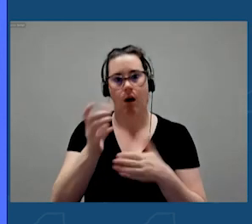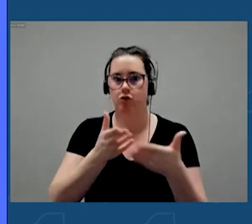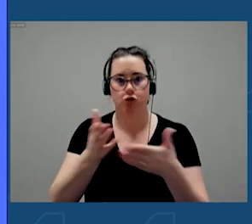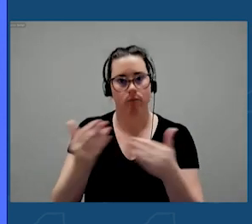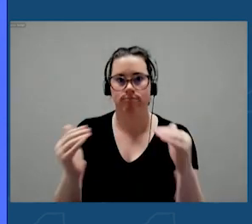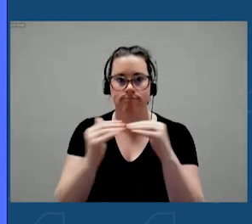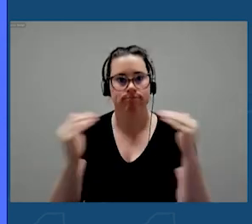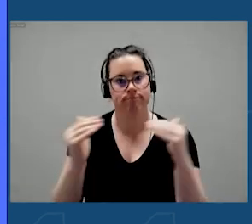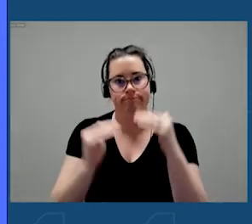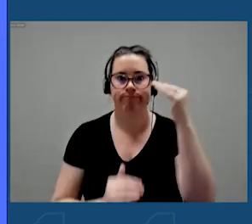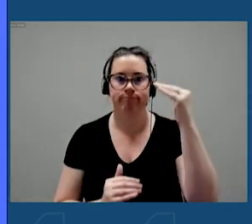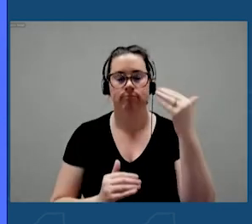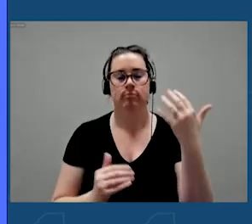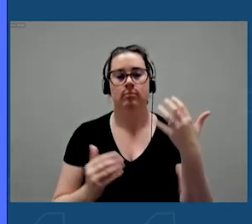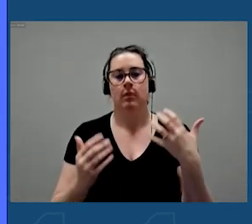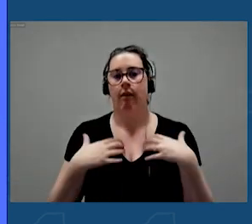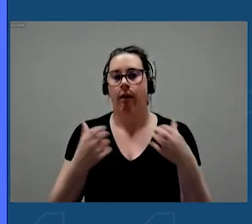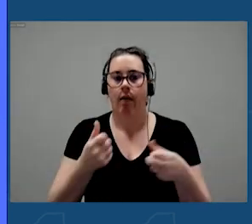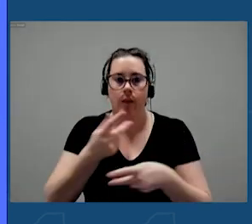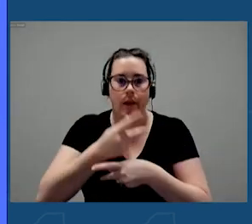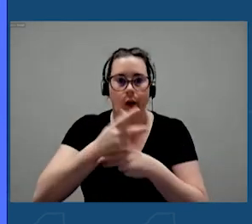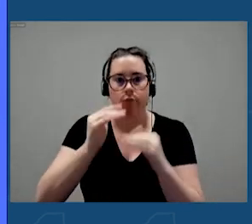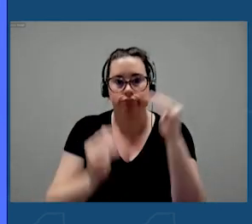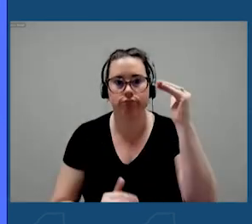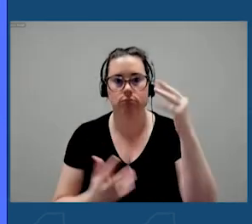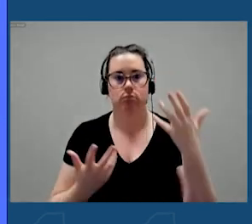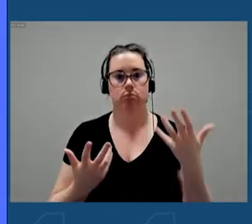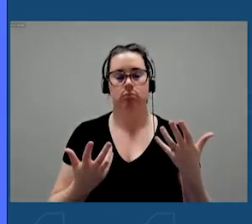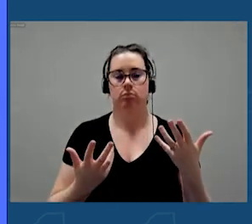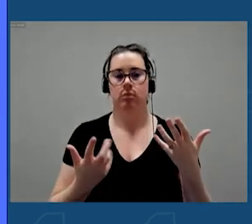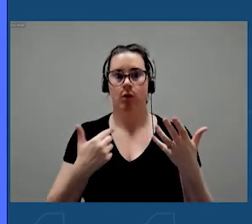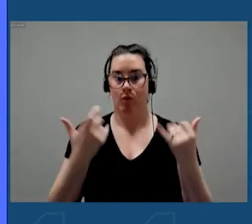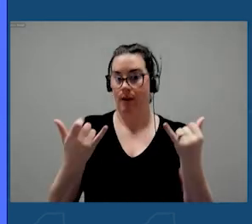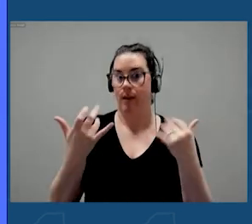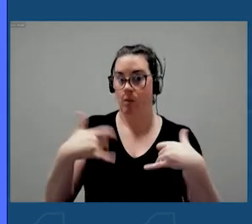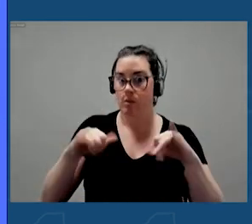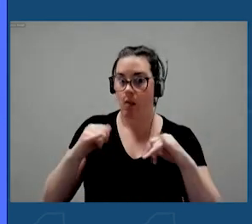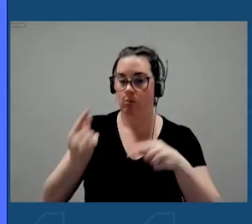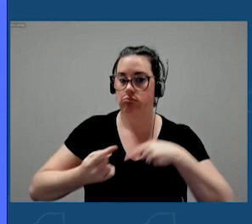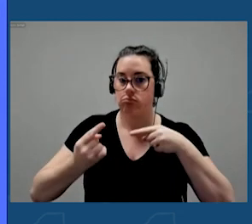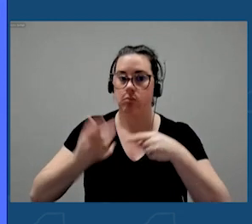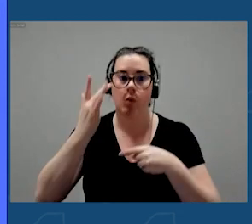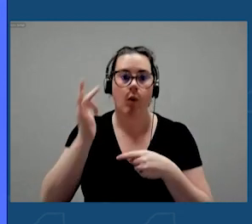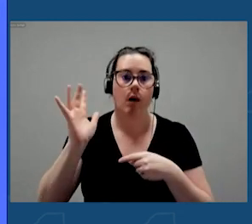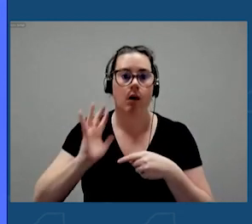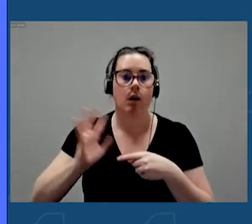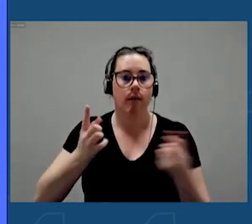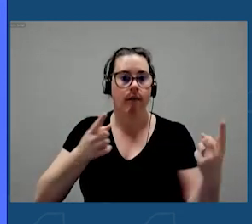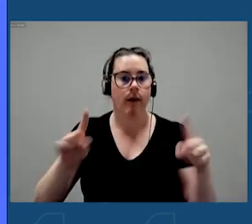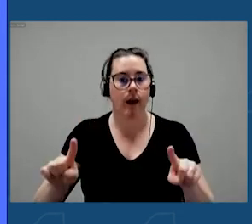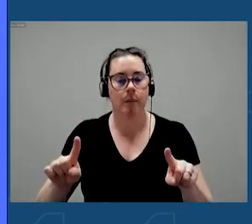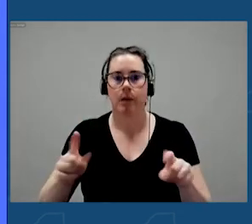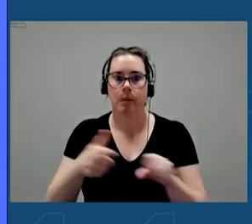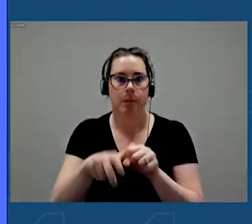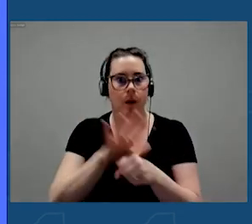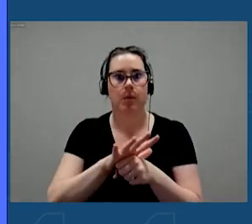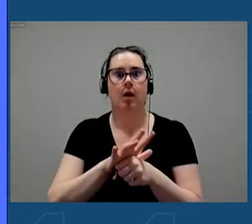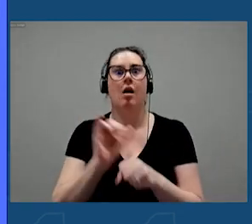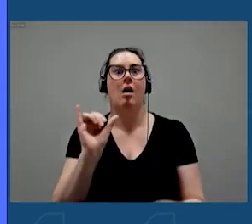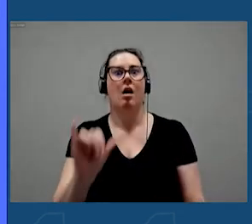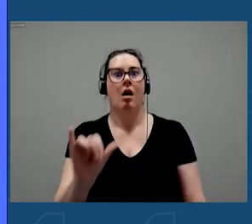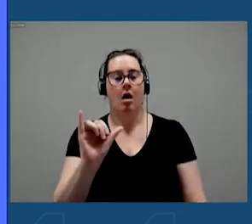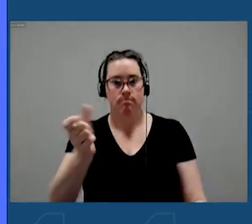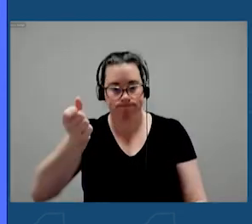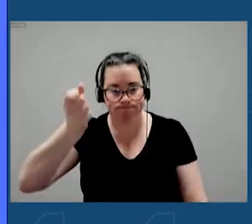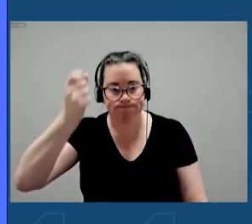healthcare disparities, which we're dealing with it now, because what happened during the pandemic was a bright spotlight was put